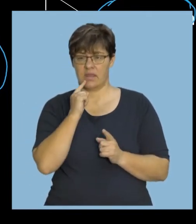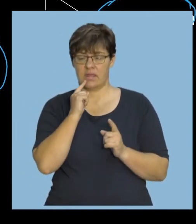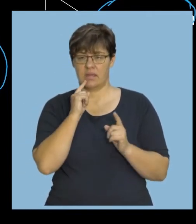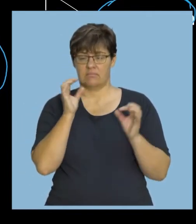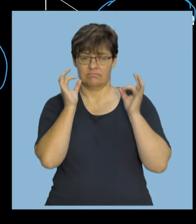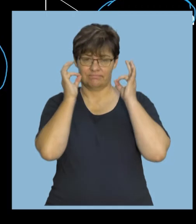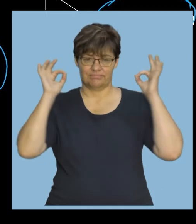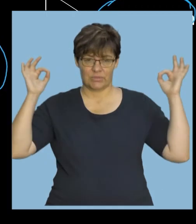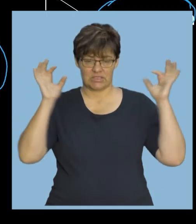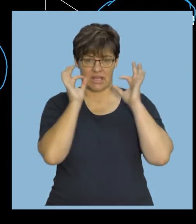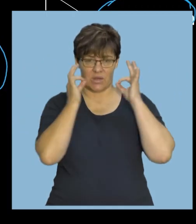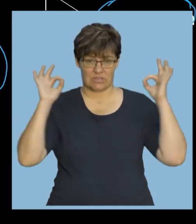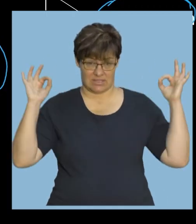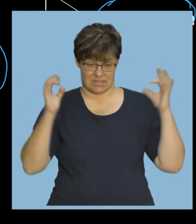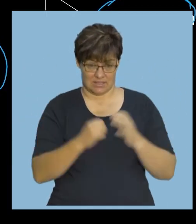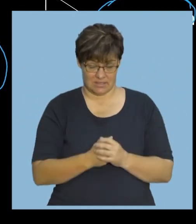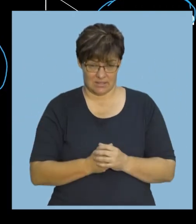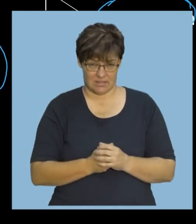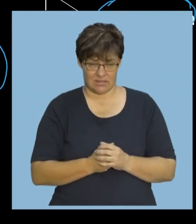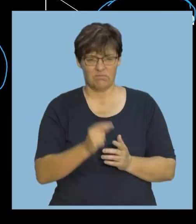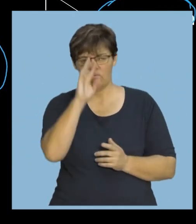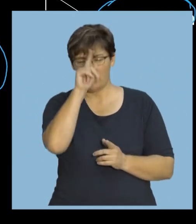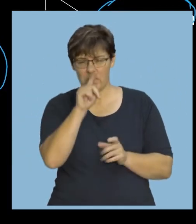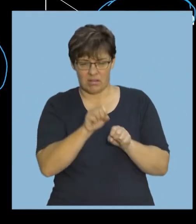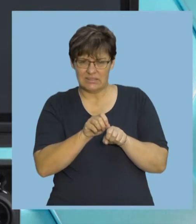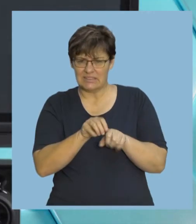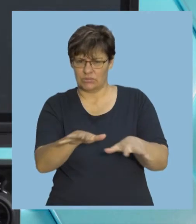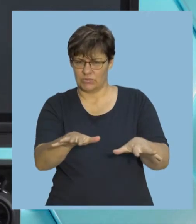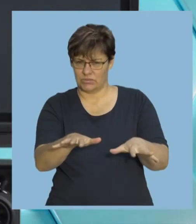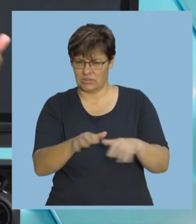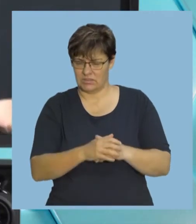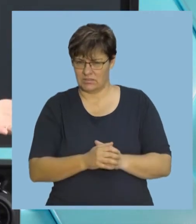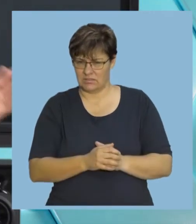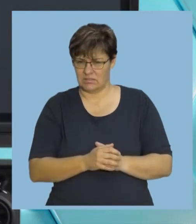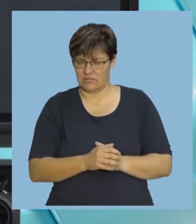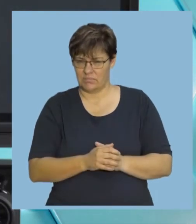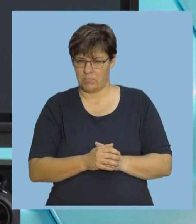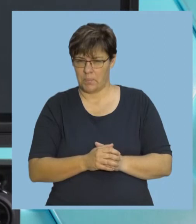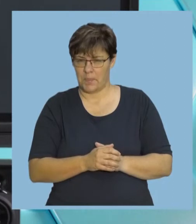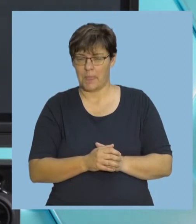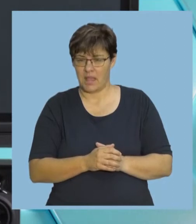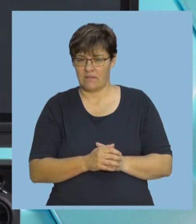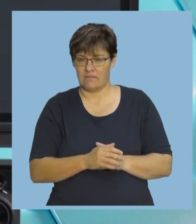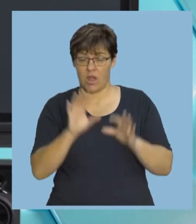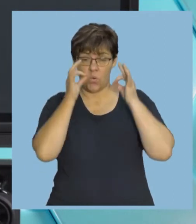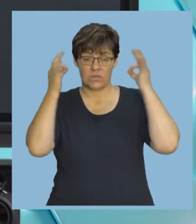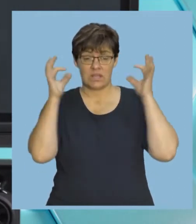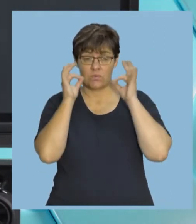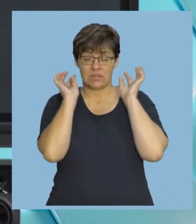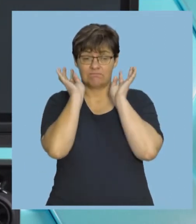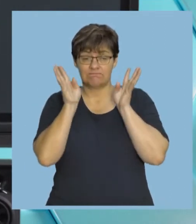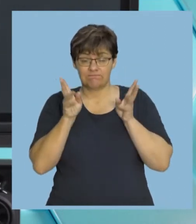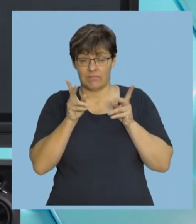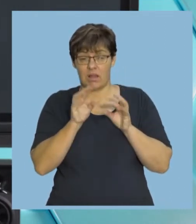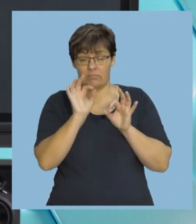Okay. Remember we spoke about distribution. Okay. So if we have a whisker plot and this